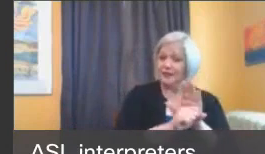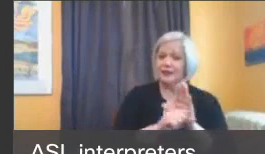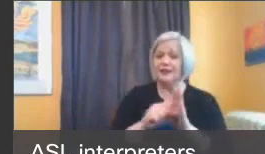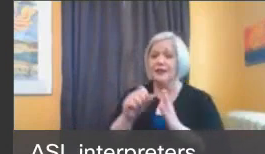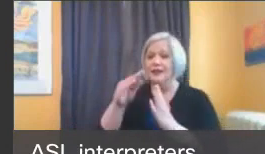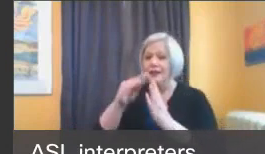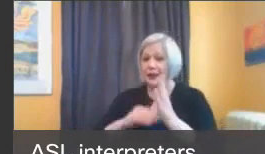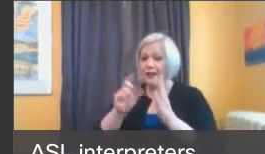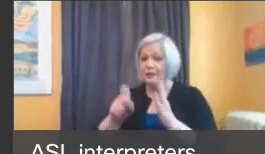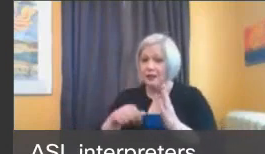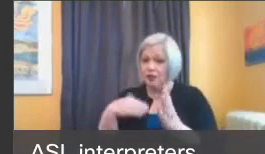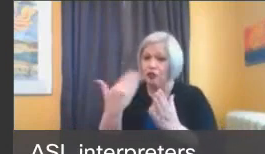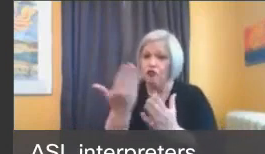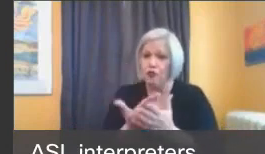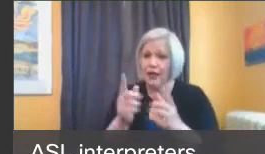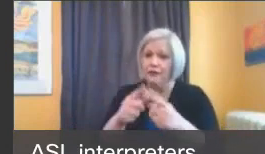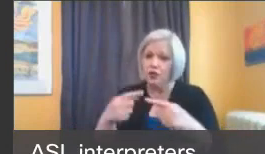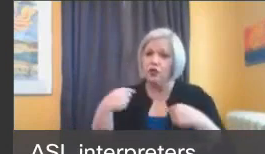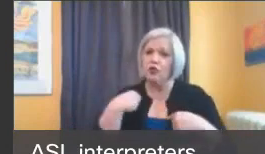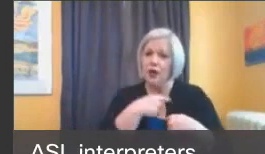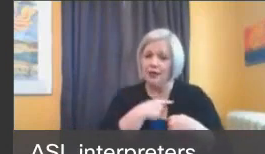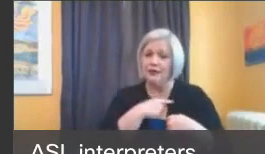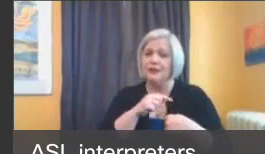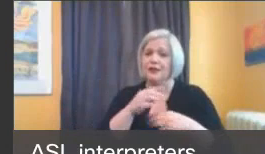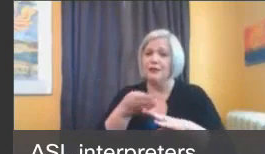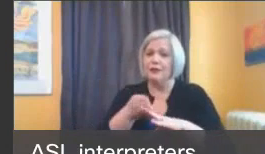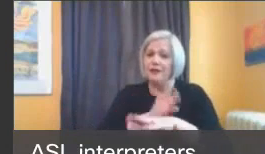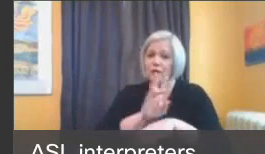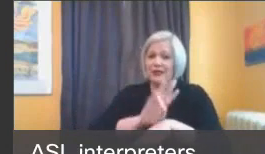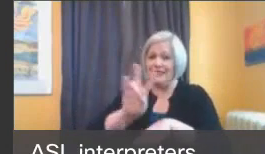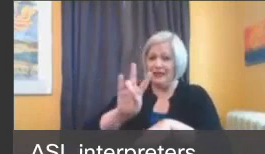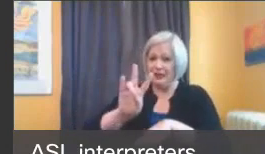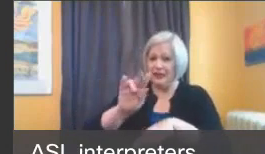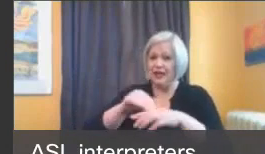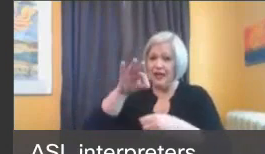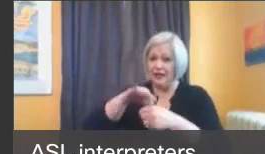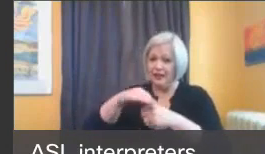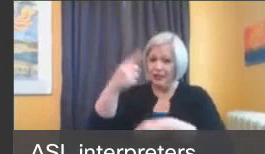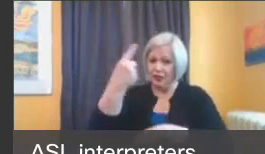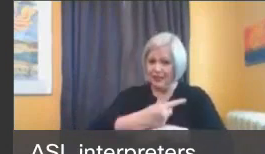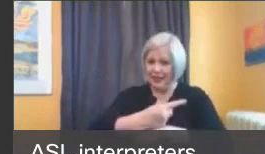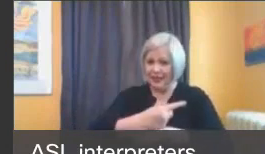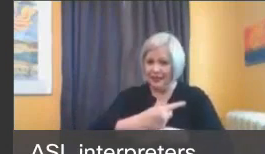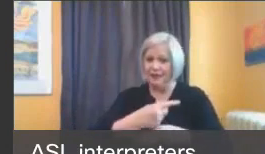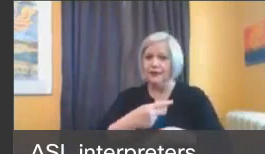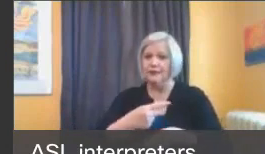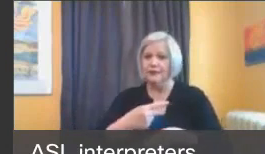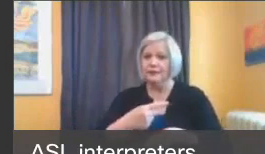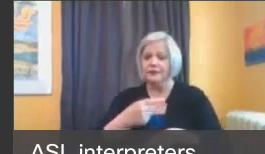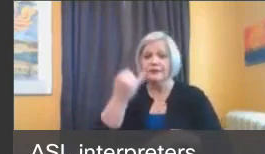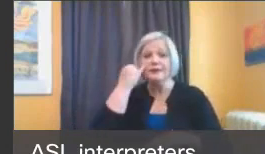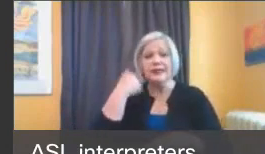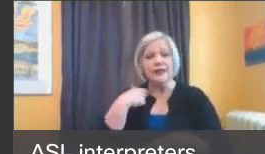us by 7 p.m. on election night. If we were able to operate on postmark date